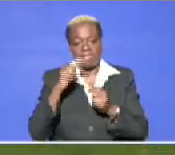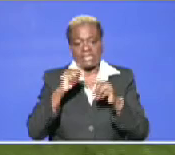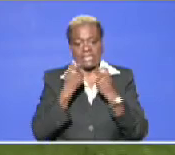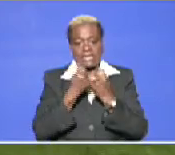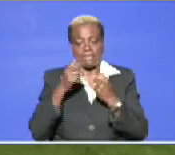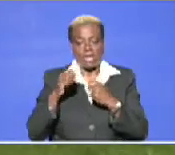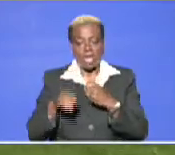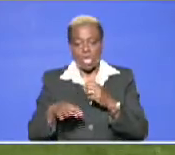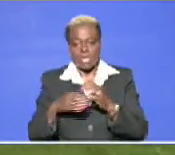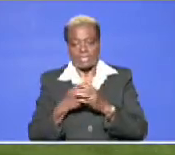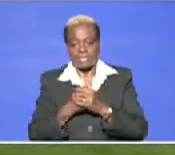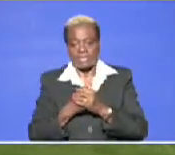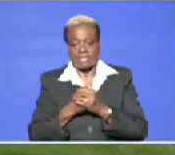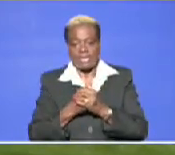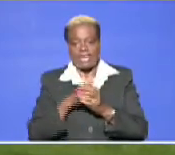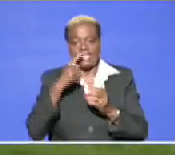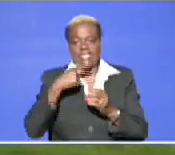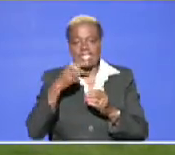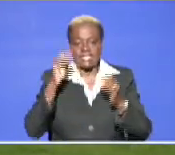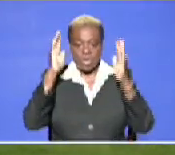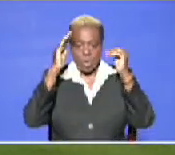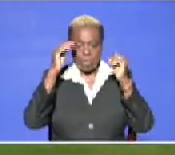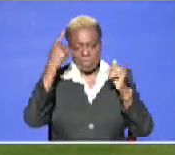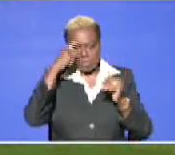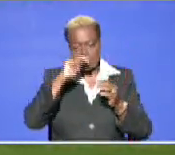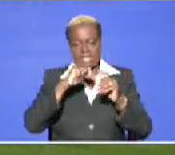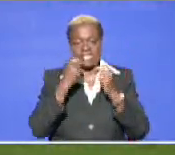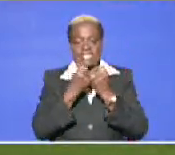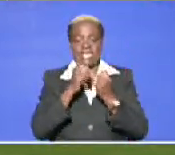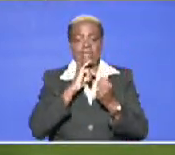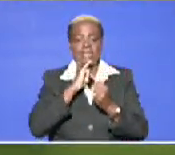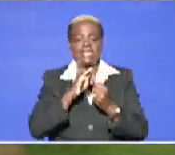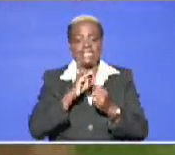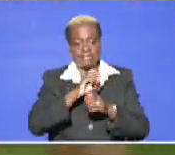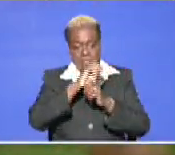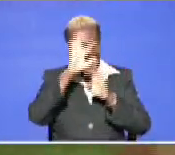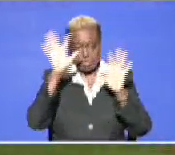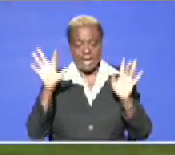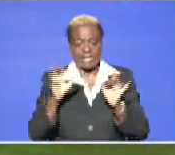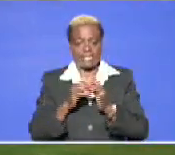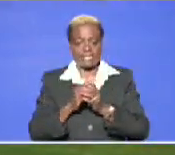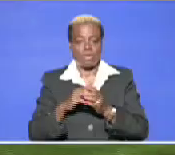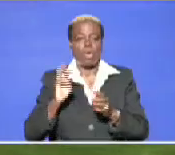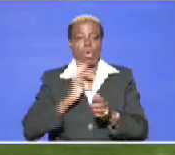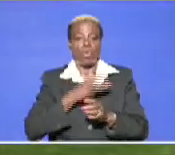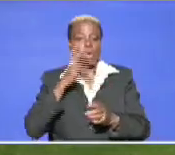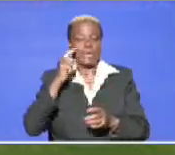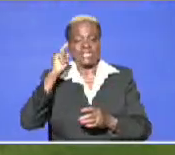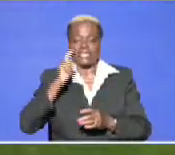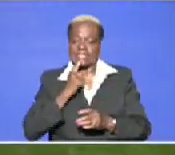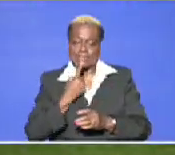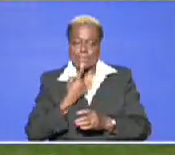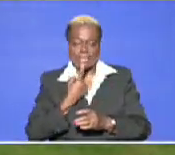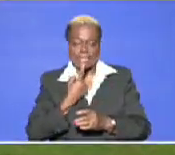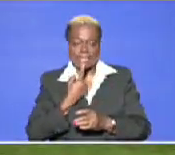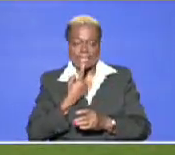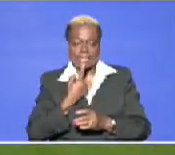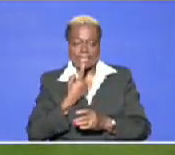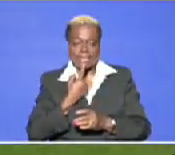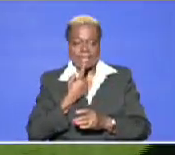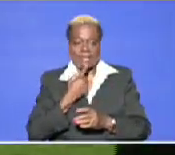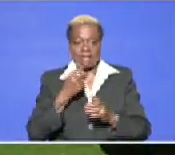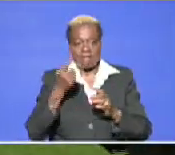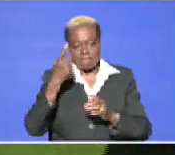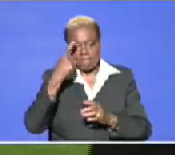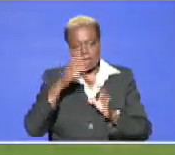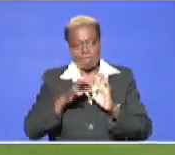UEFA and CONCACAF, and I don't think I've ever known a team that young. We're disappointed, obviously, with the goals first half. I thought they were too easy. We sat